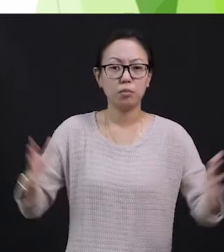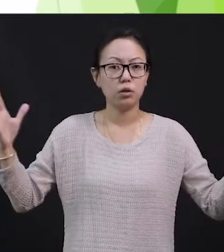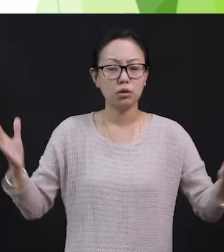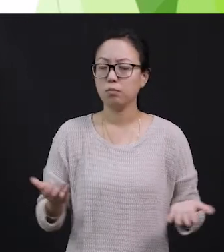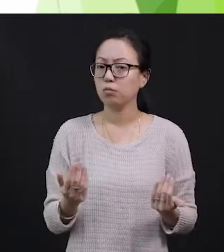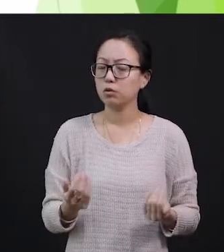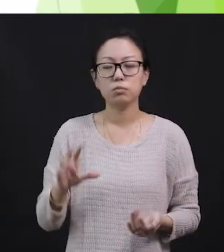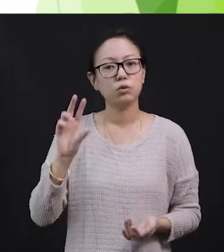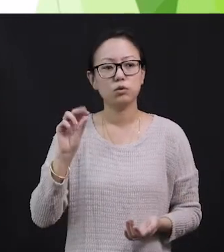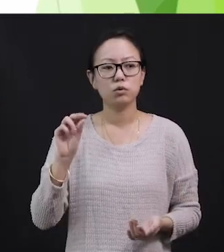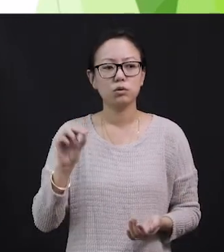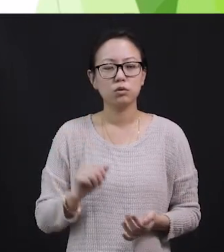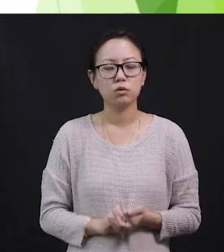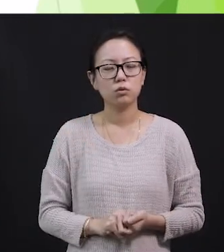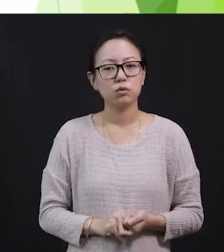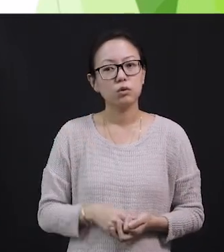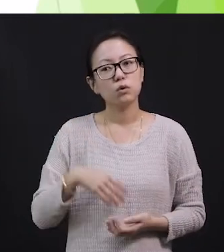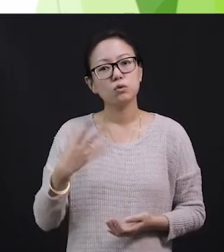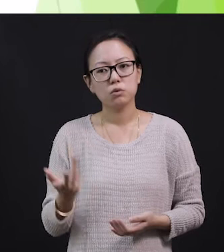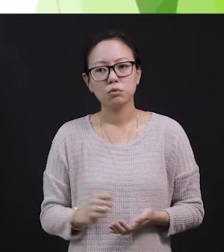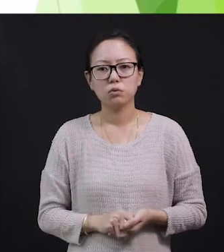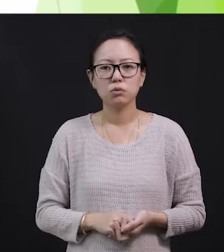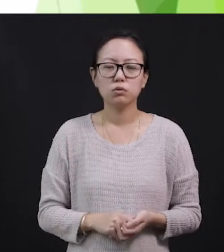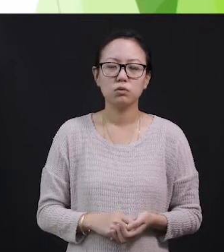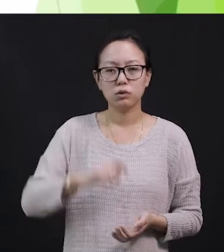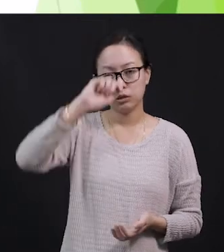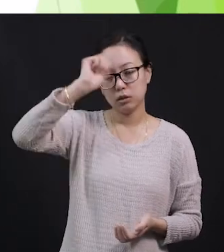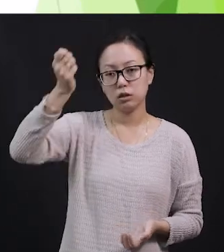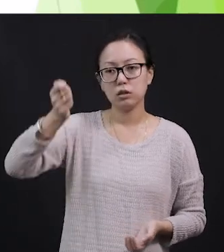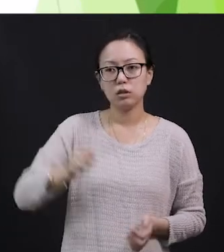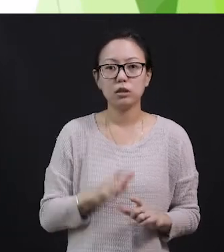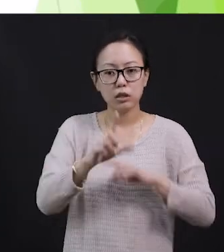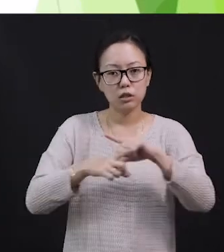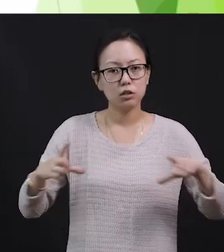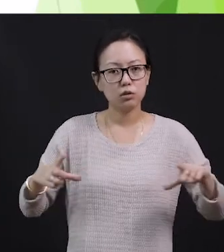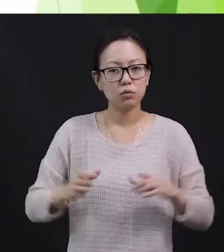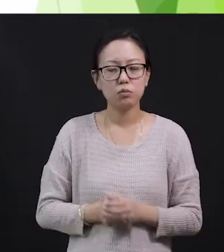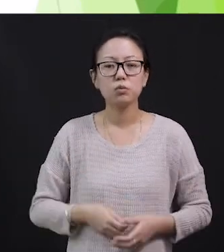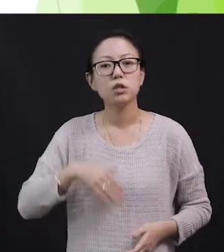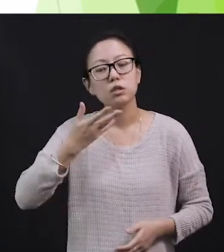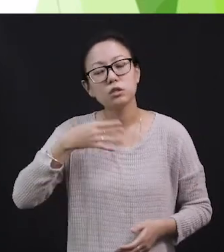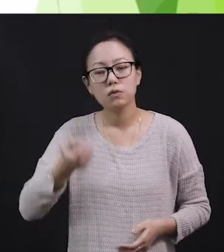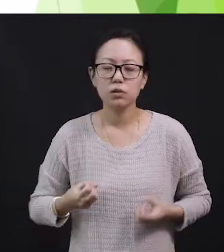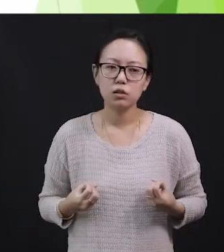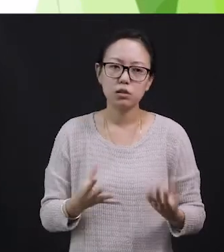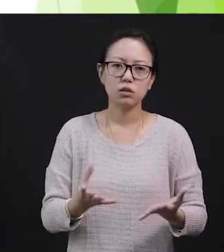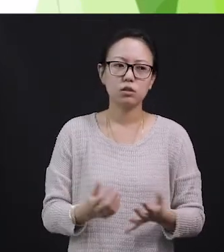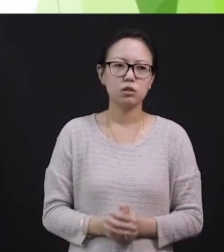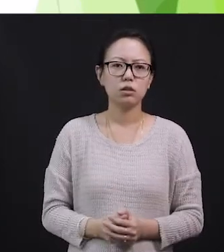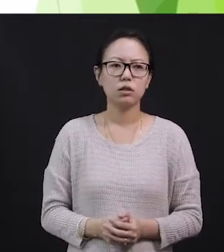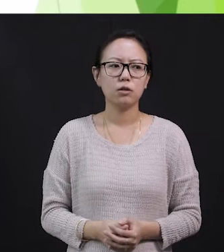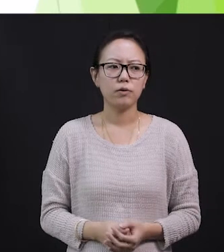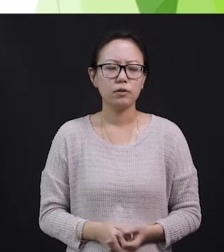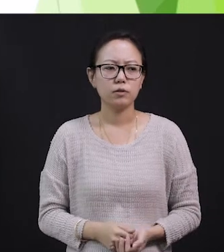it was not that they wanted to educate us Indians because they were very, very generous and they believed in education.